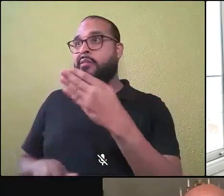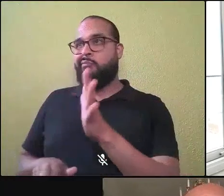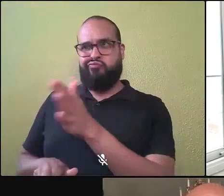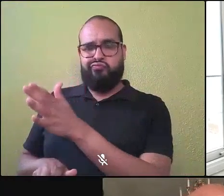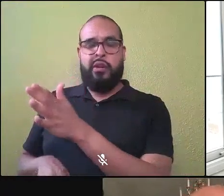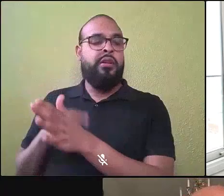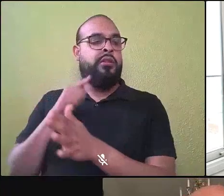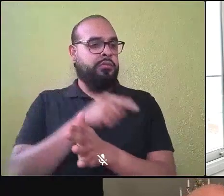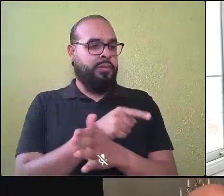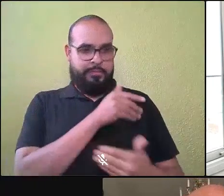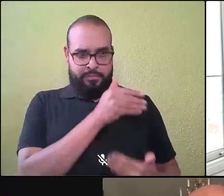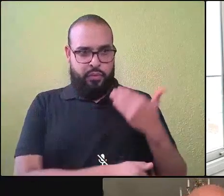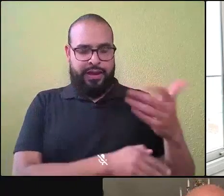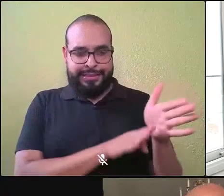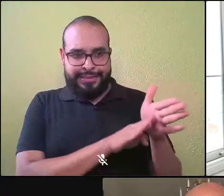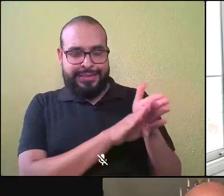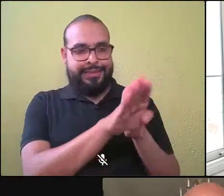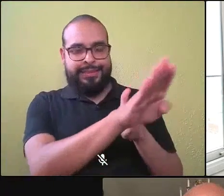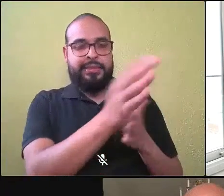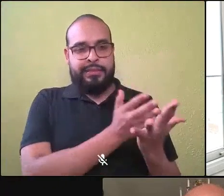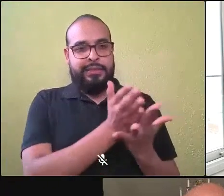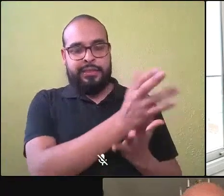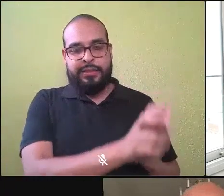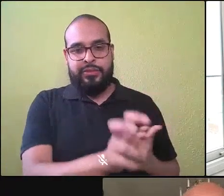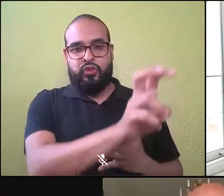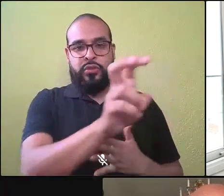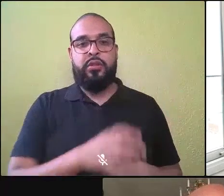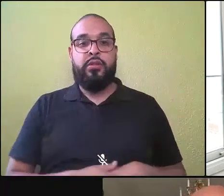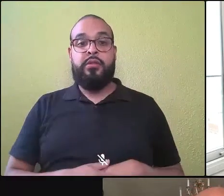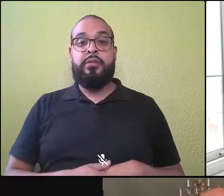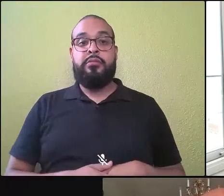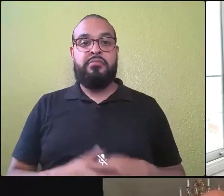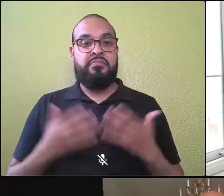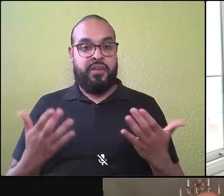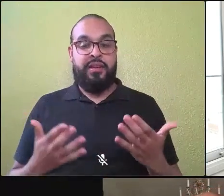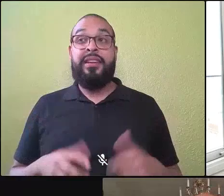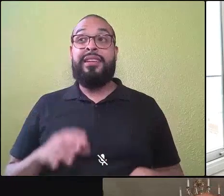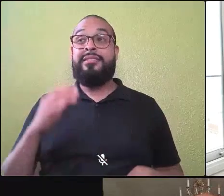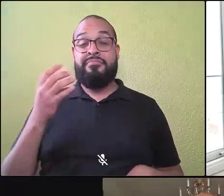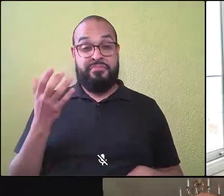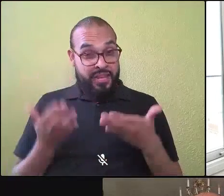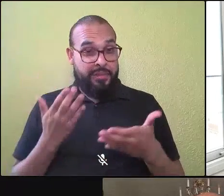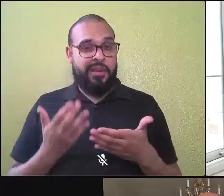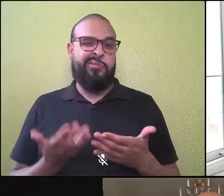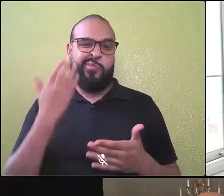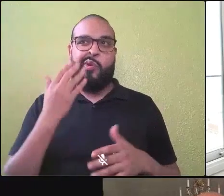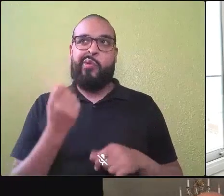depleted by something that might have disappointed me a year or two ago. Awesome.